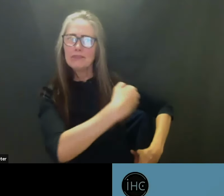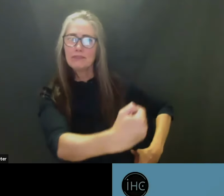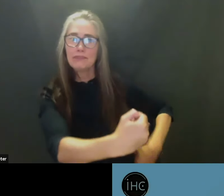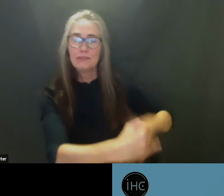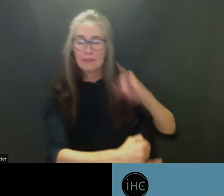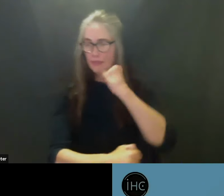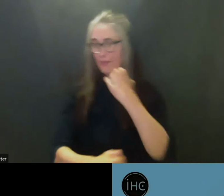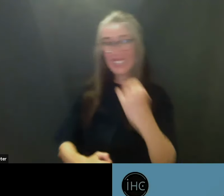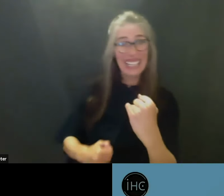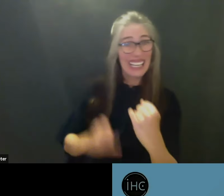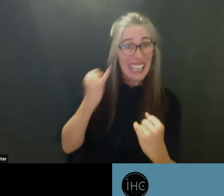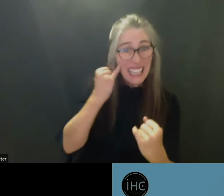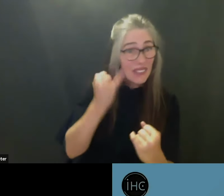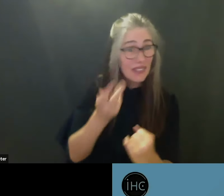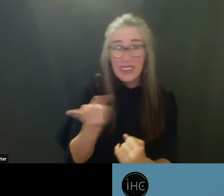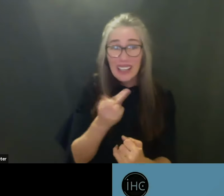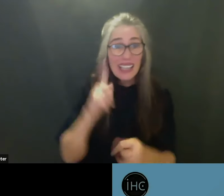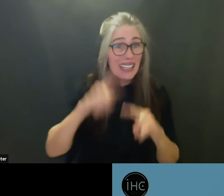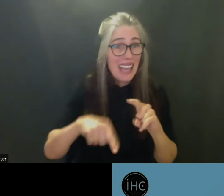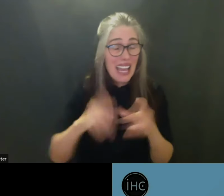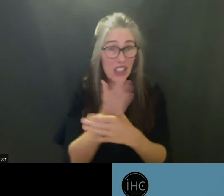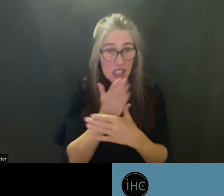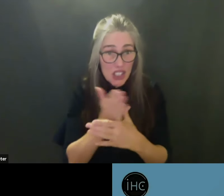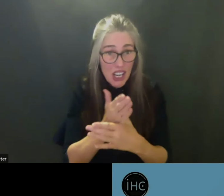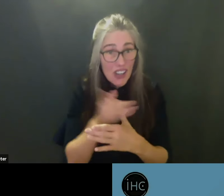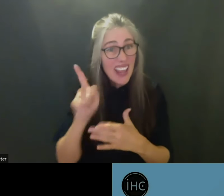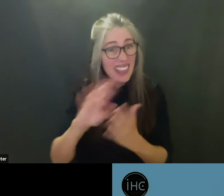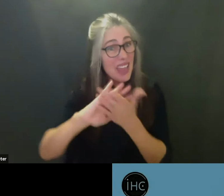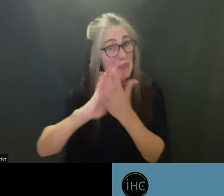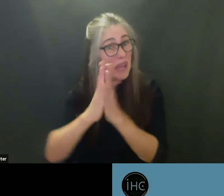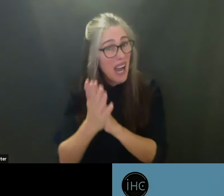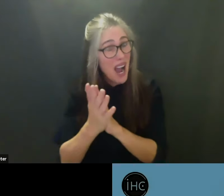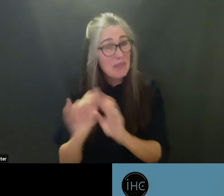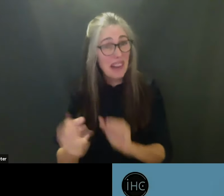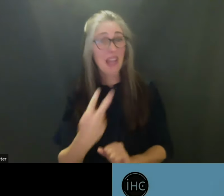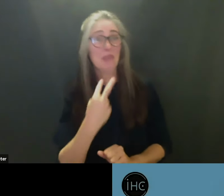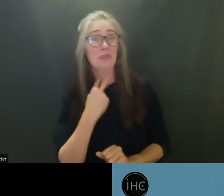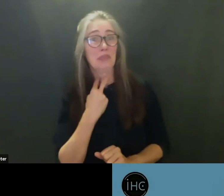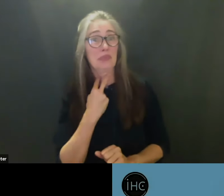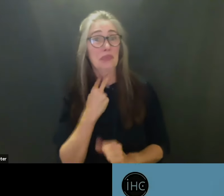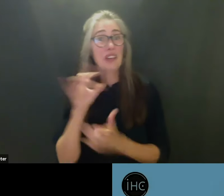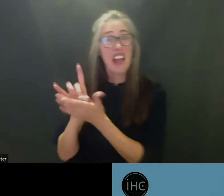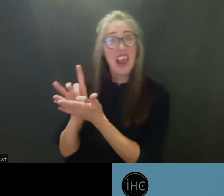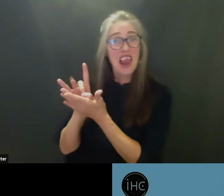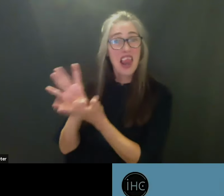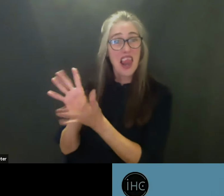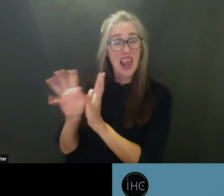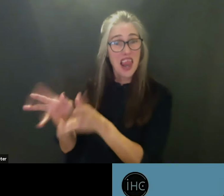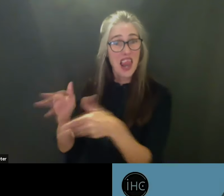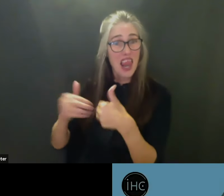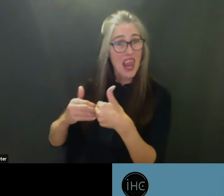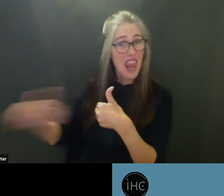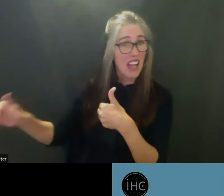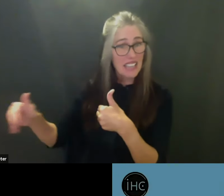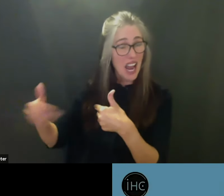gets locked out because they're incapable of making coalitions and expanding their base. In a two party world,